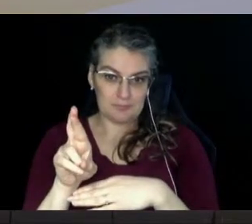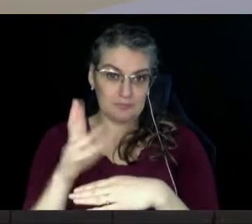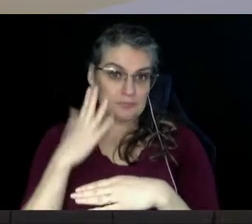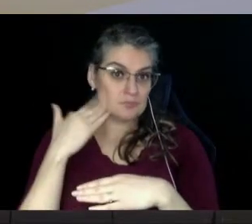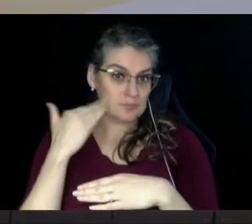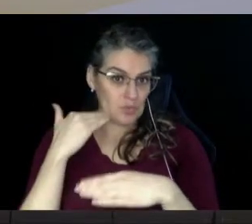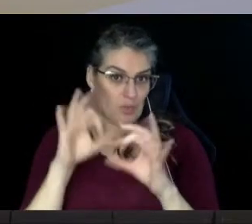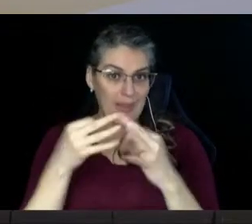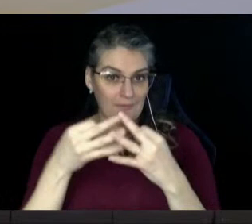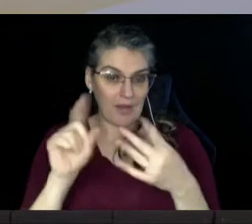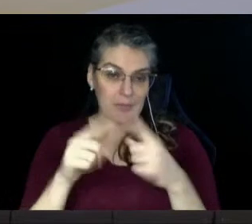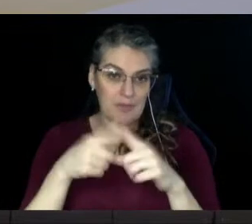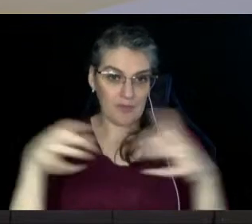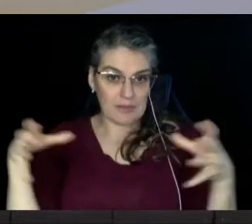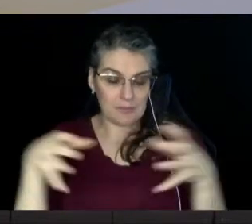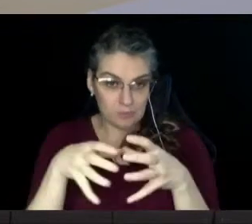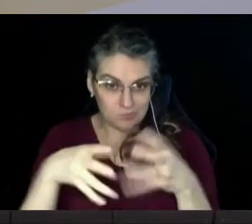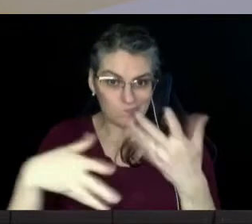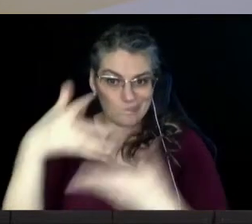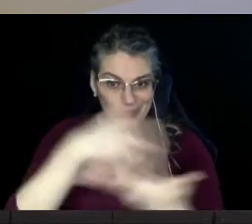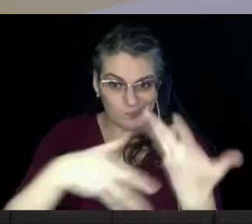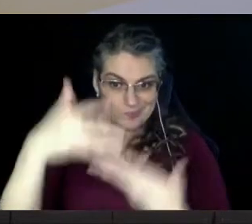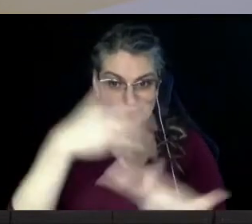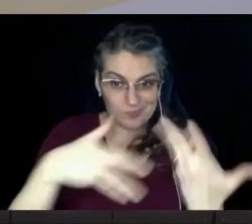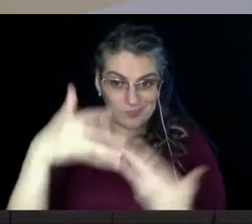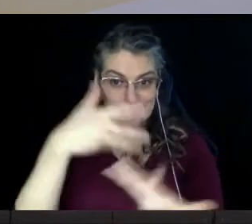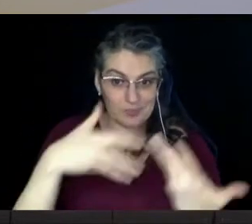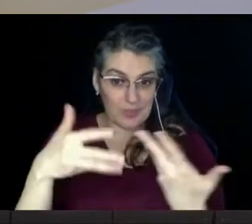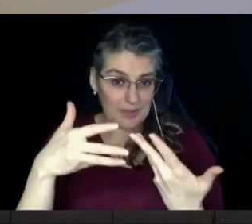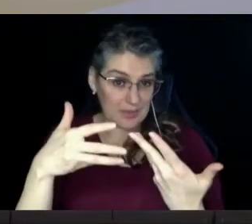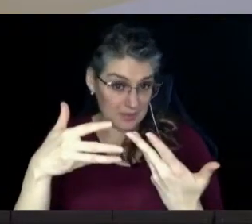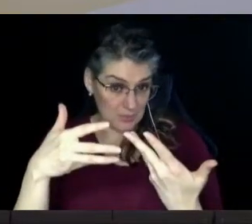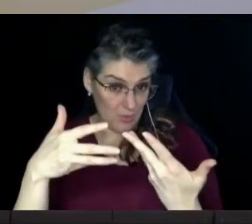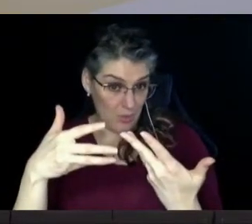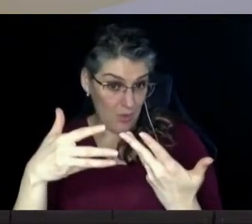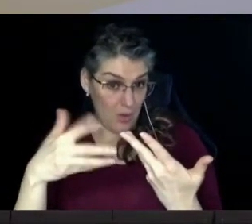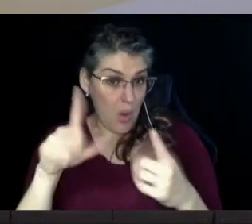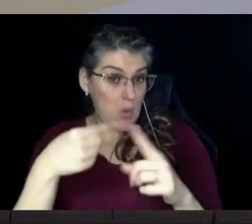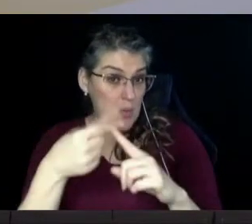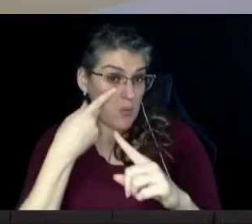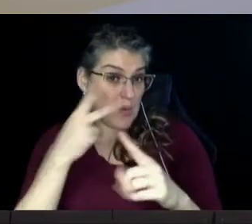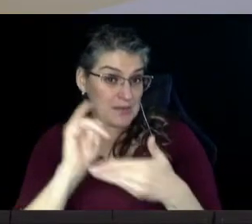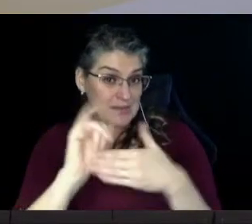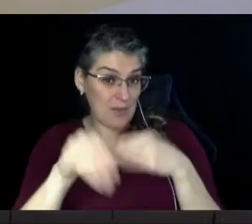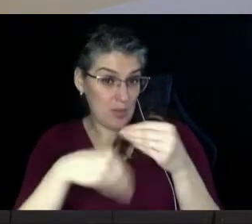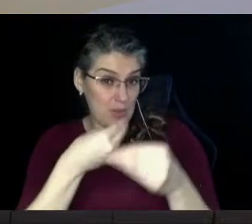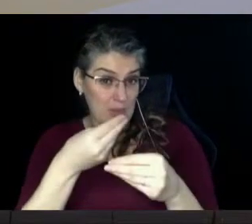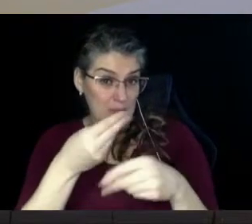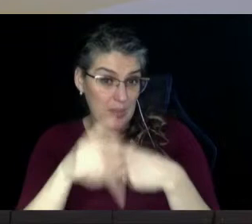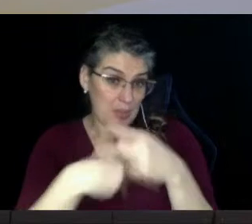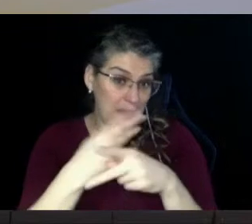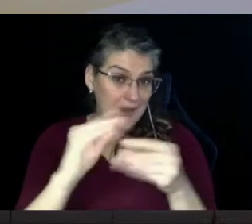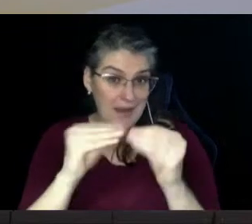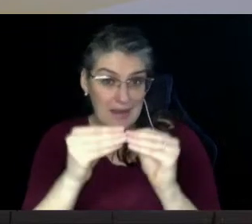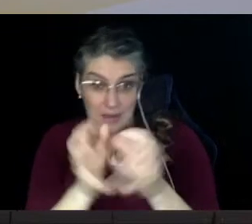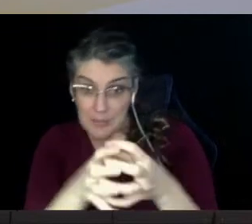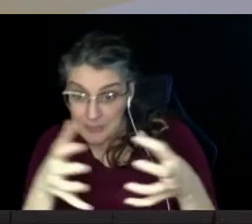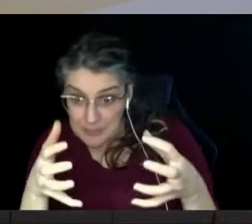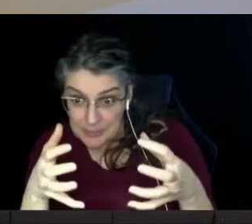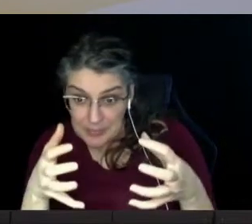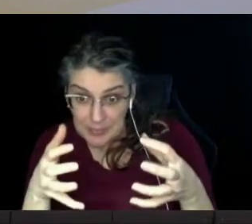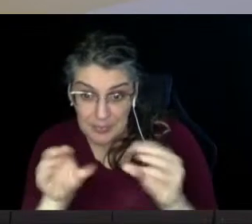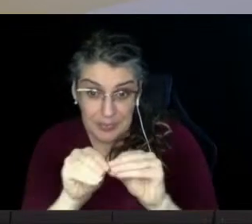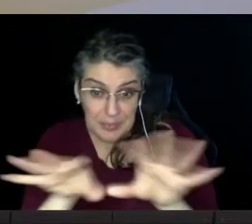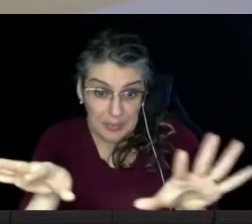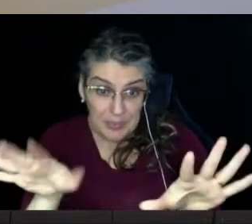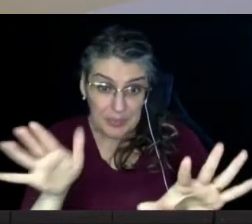or want to gather. How long do you think it'll be before we, perhaps see some numbers, or you